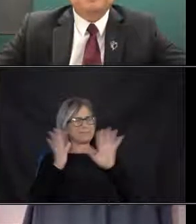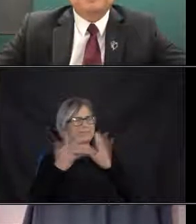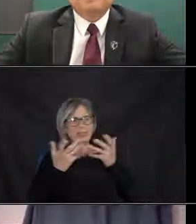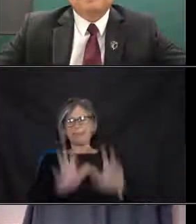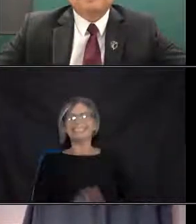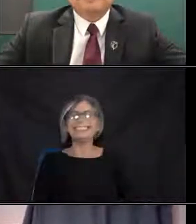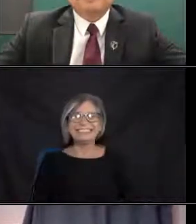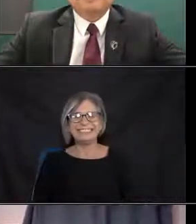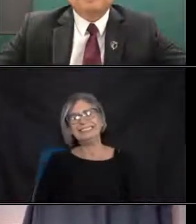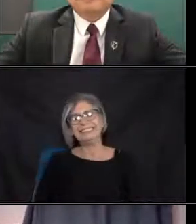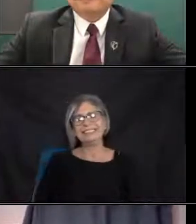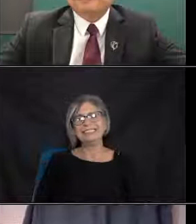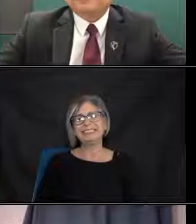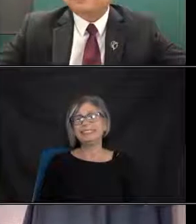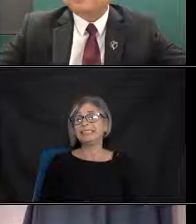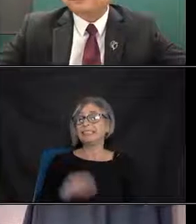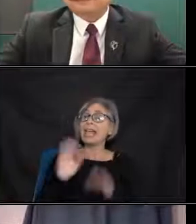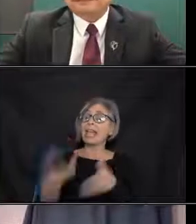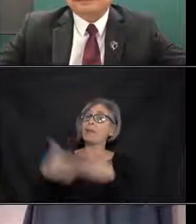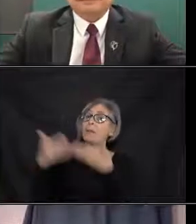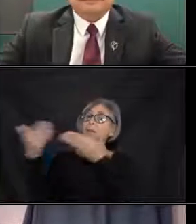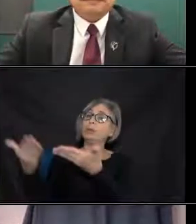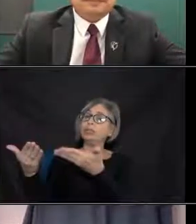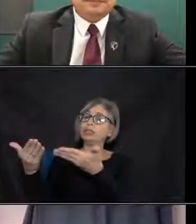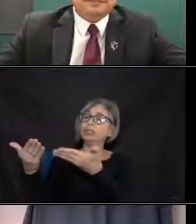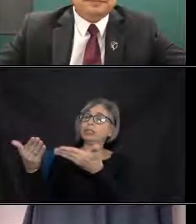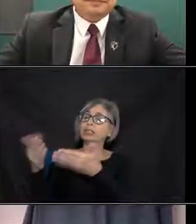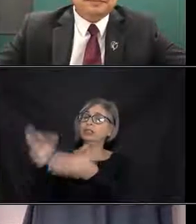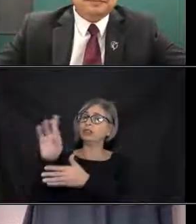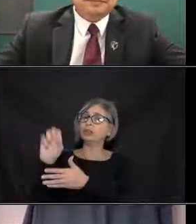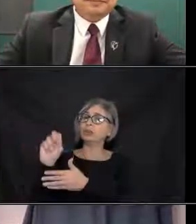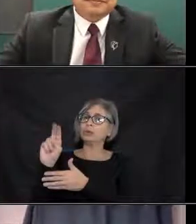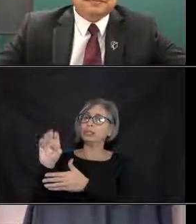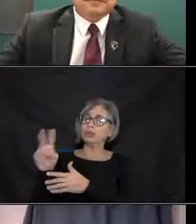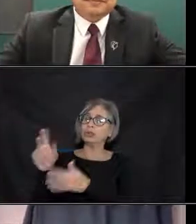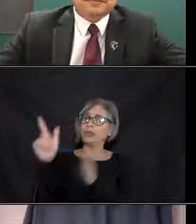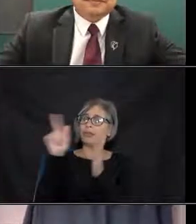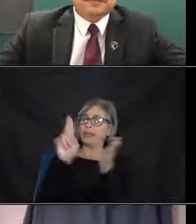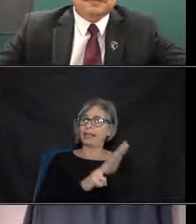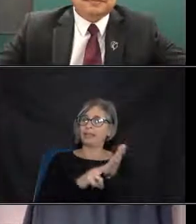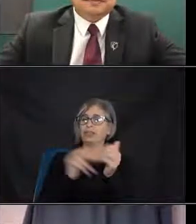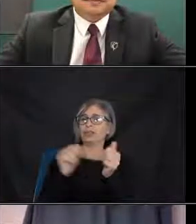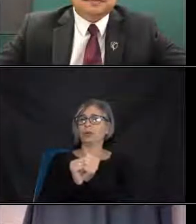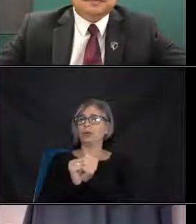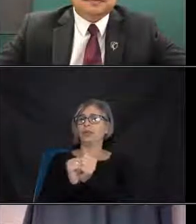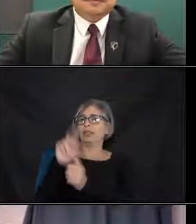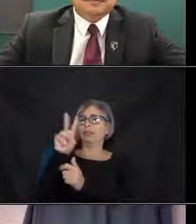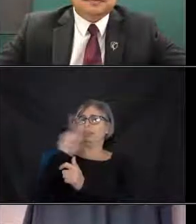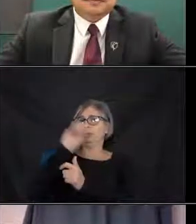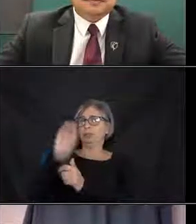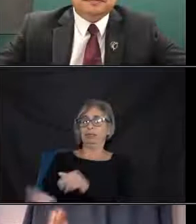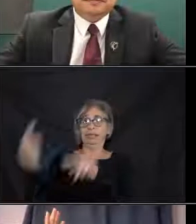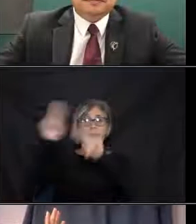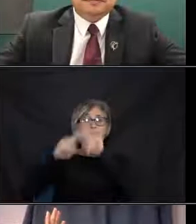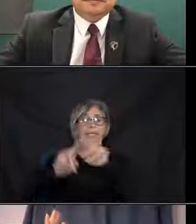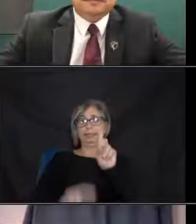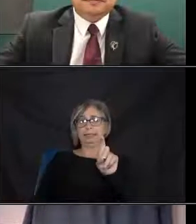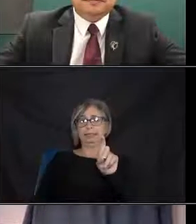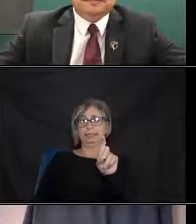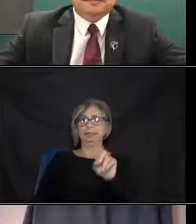All right, so may I have a motion to renew the contract with a 2% raise?